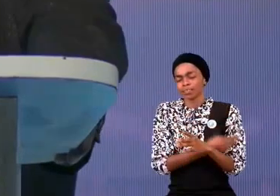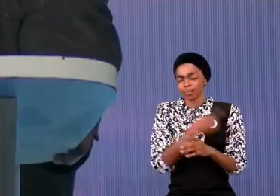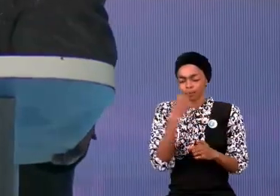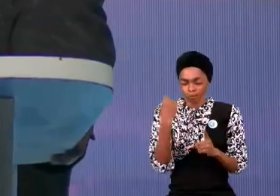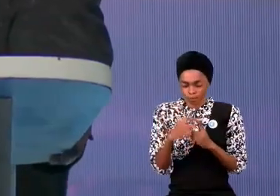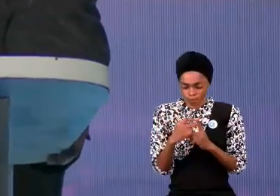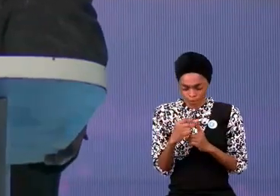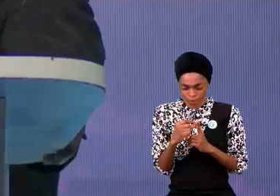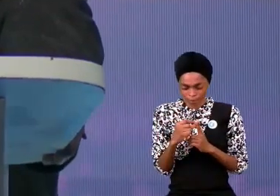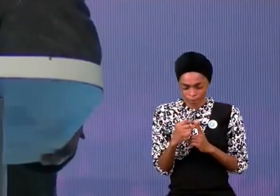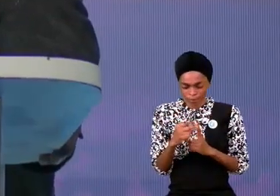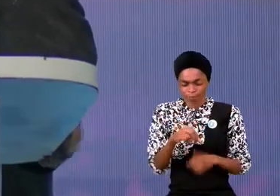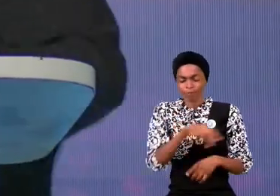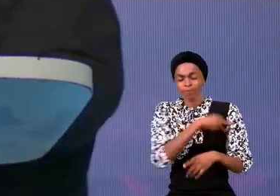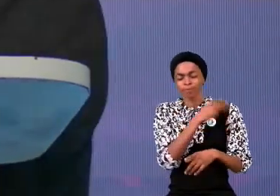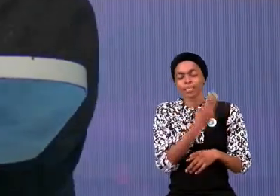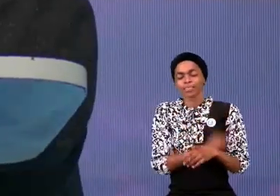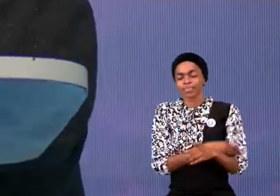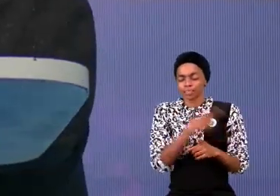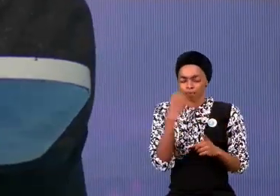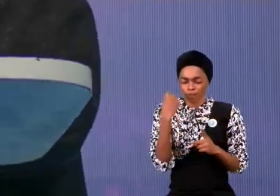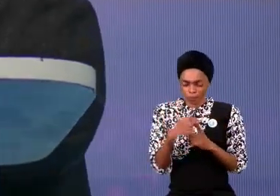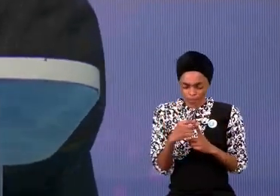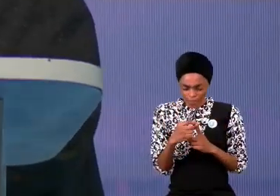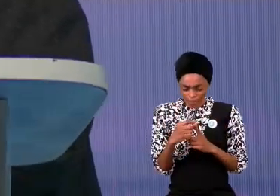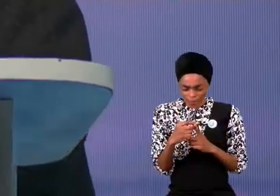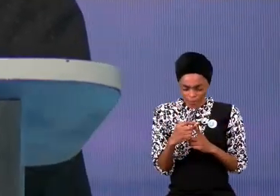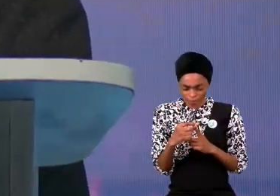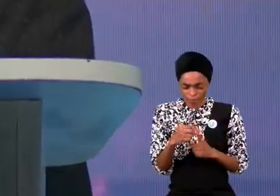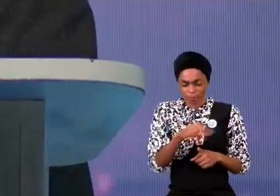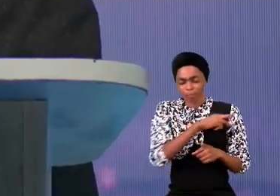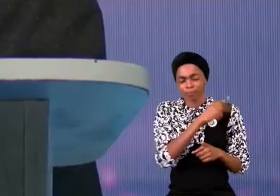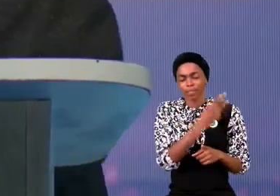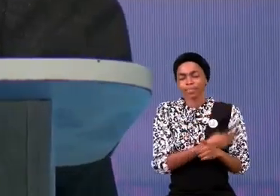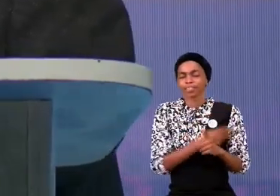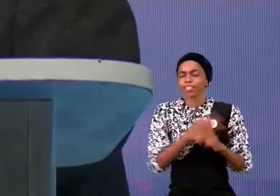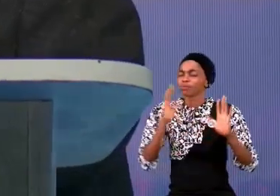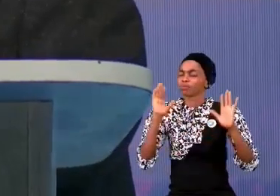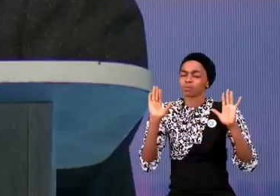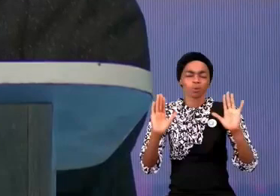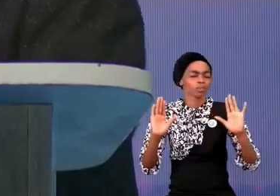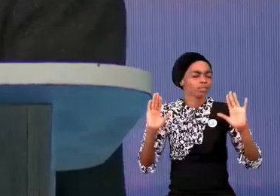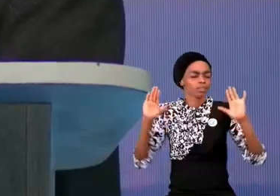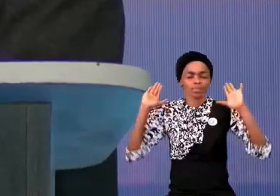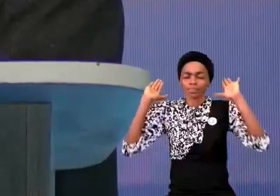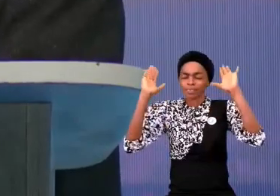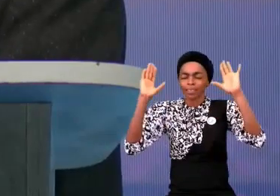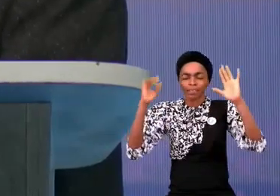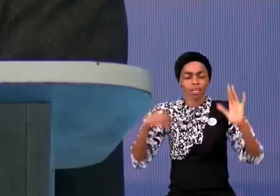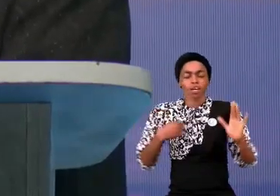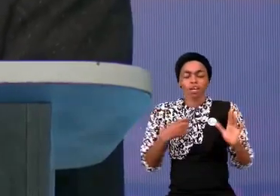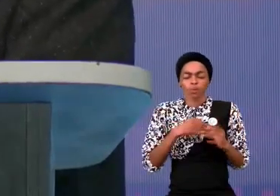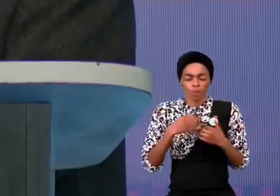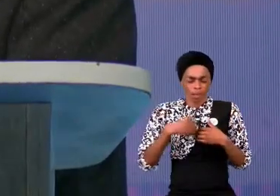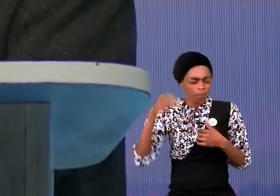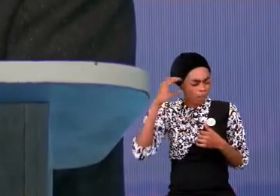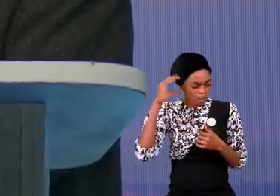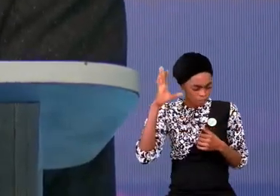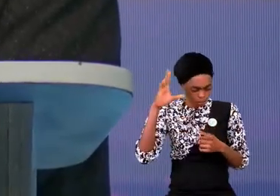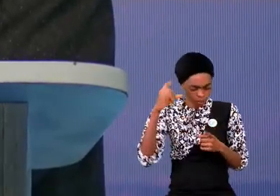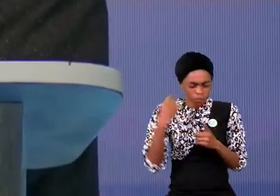mighty wonders. We've heard your word. Faith is birthed in